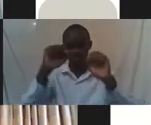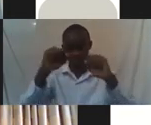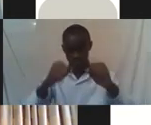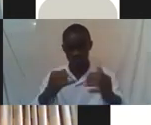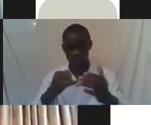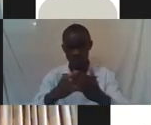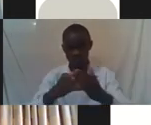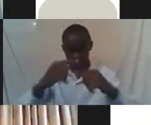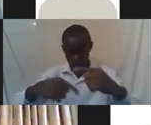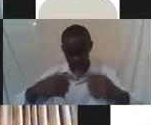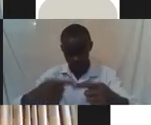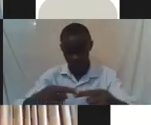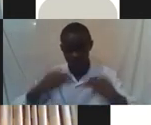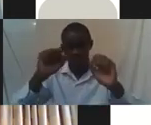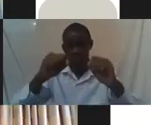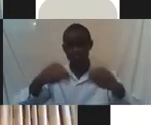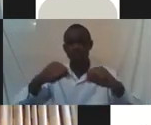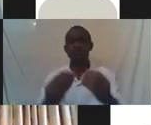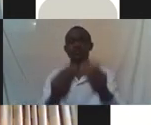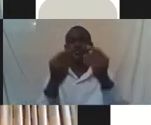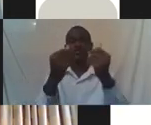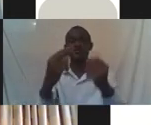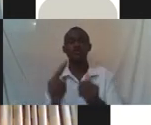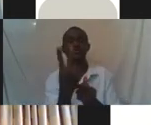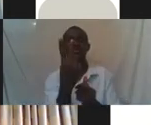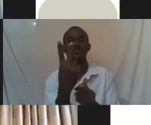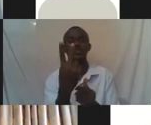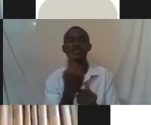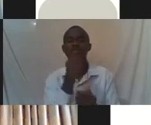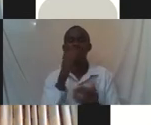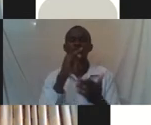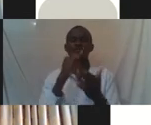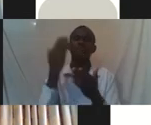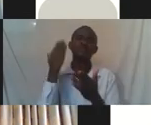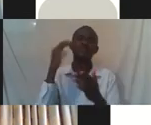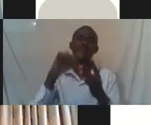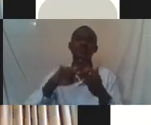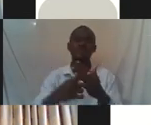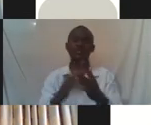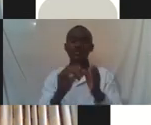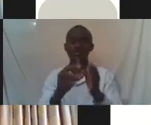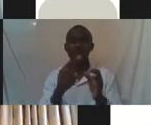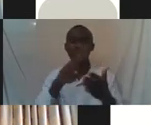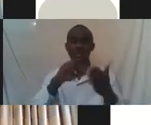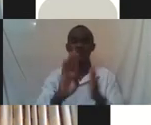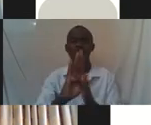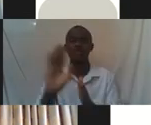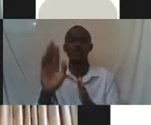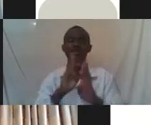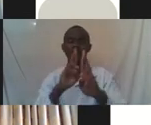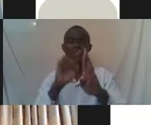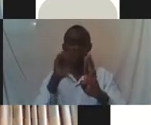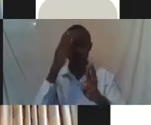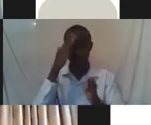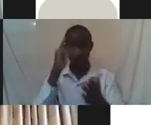we would be able to. Now, secondly, I said at the beginning, if you read the BBI report, you will notice